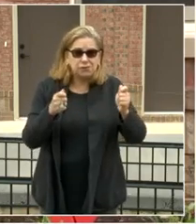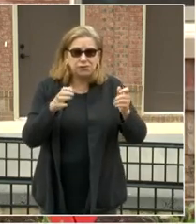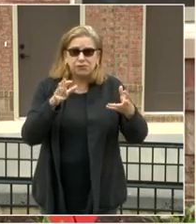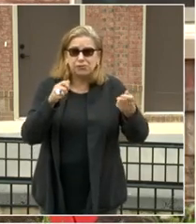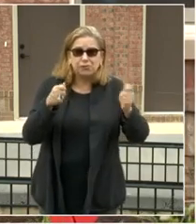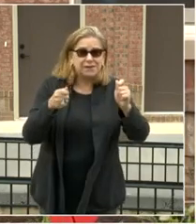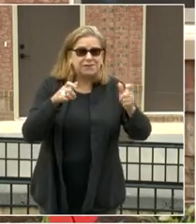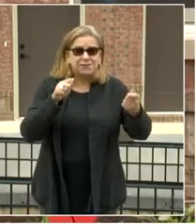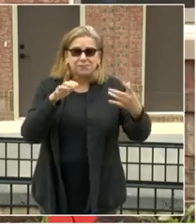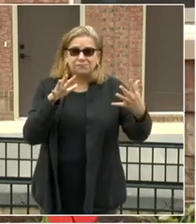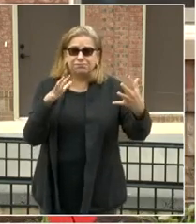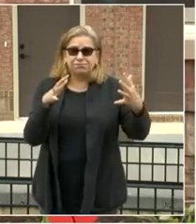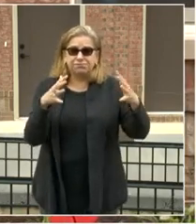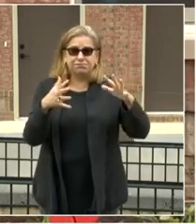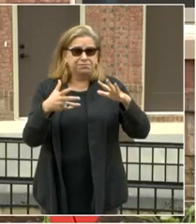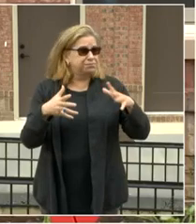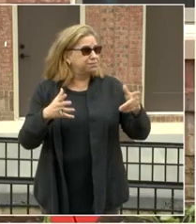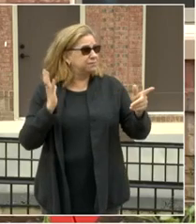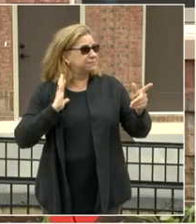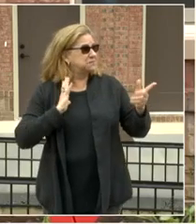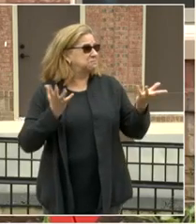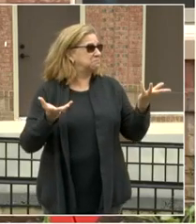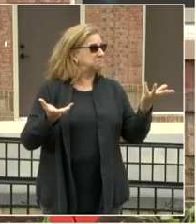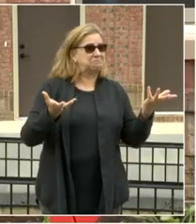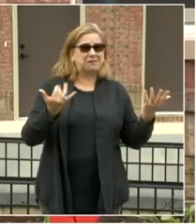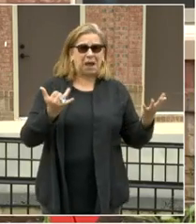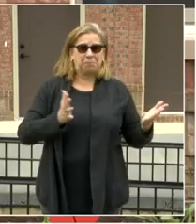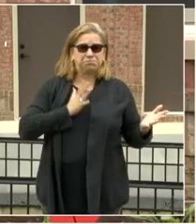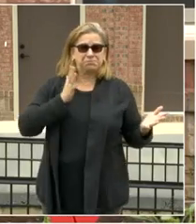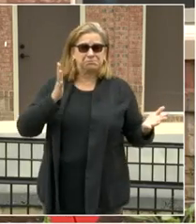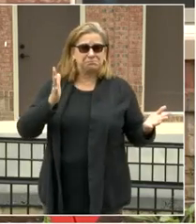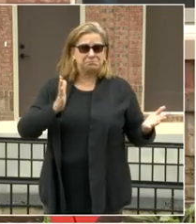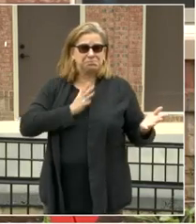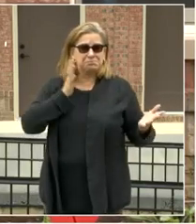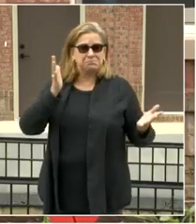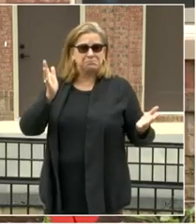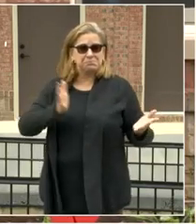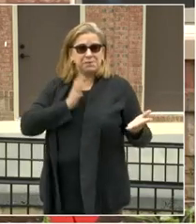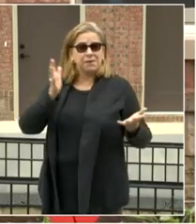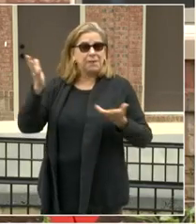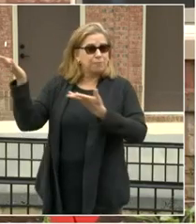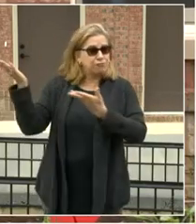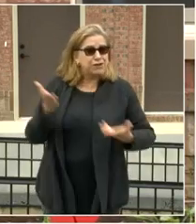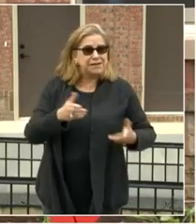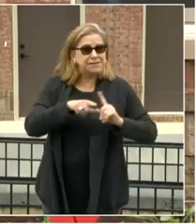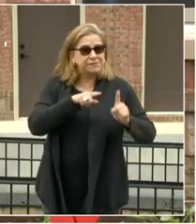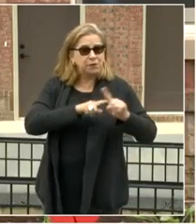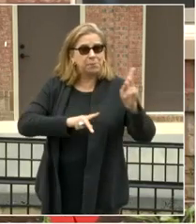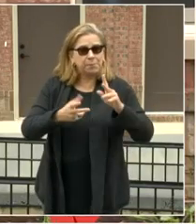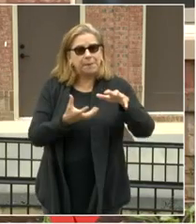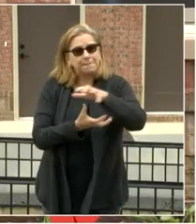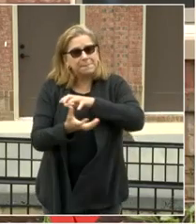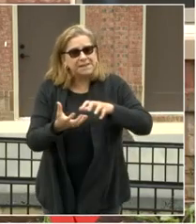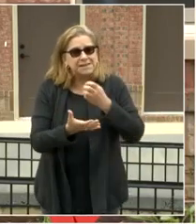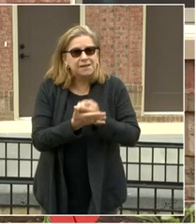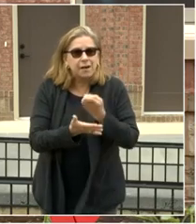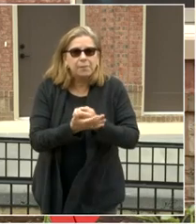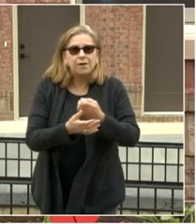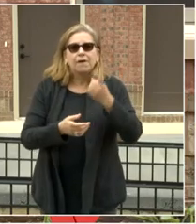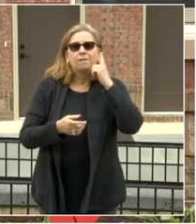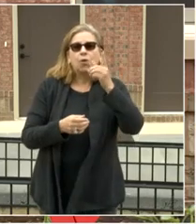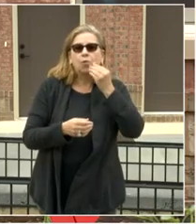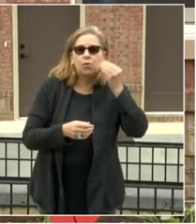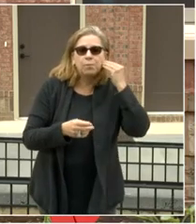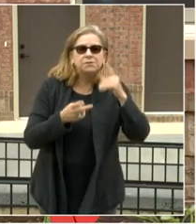destination full of mixed income, for sale and rental housing, new office and retail, and